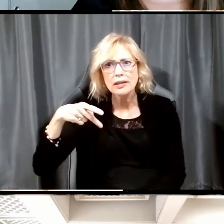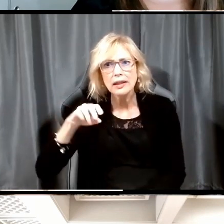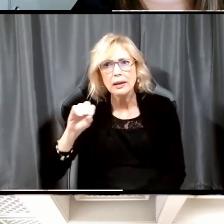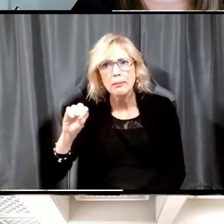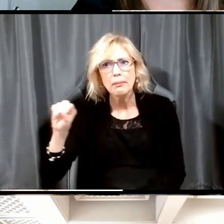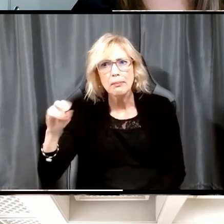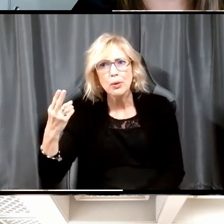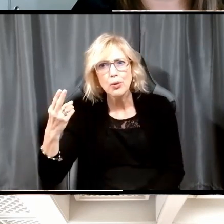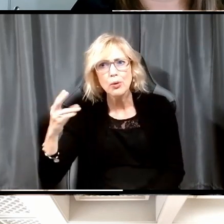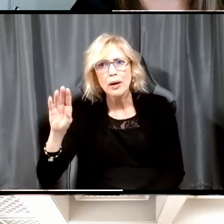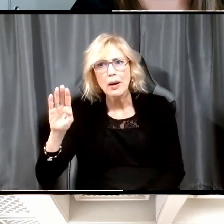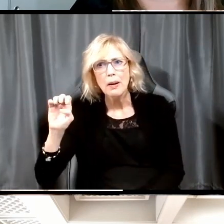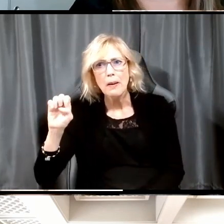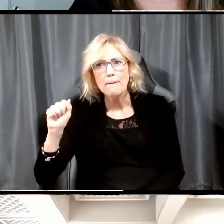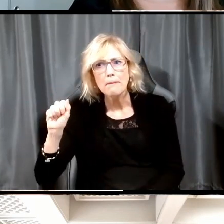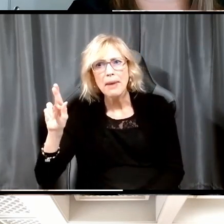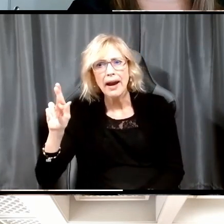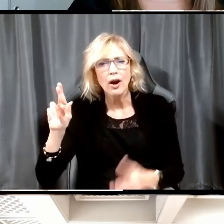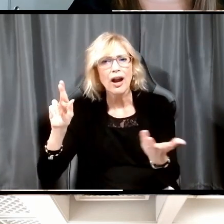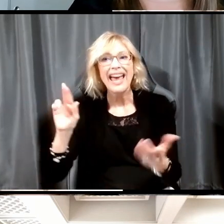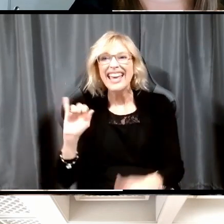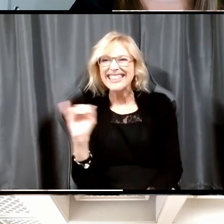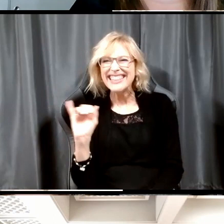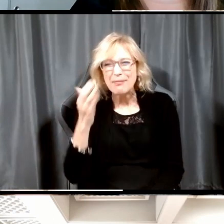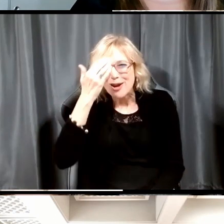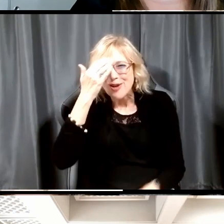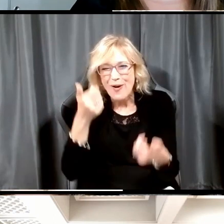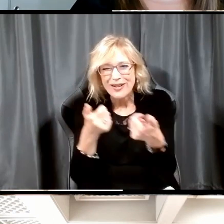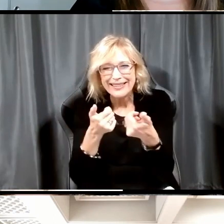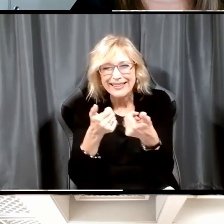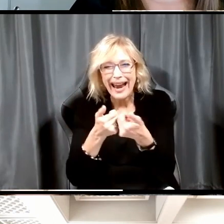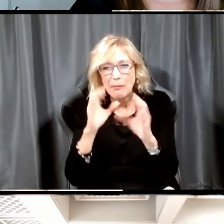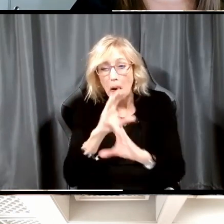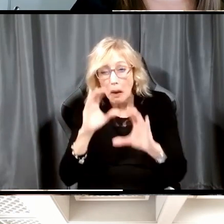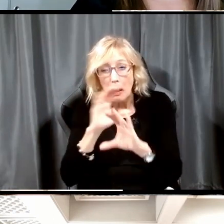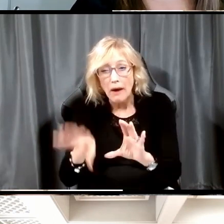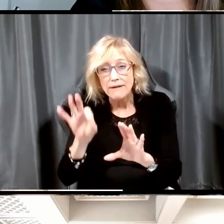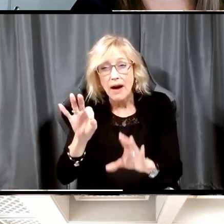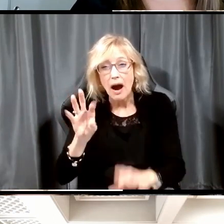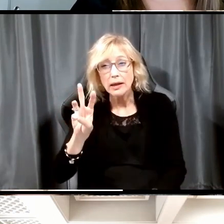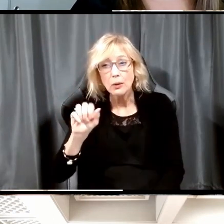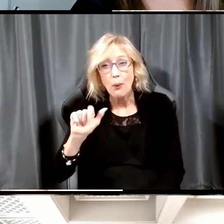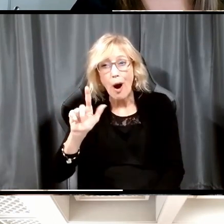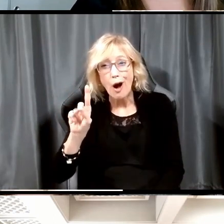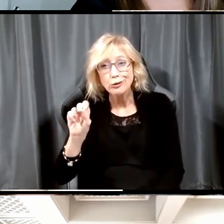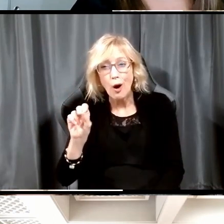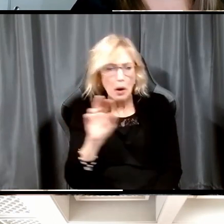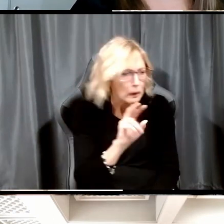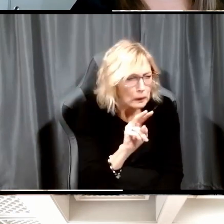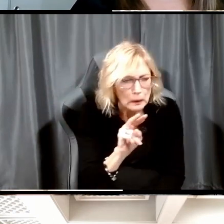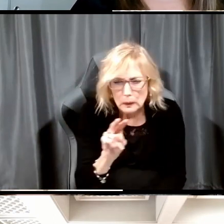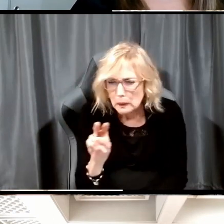like that Find Waldo game, right? So that's what we're looking at. And then when we, even a